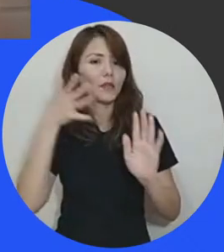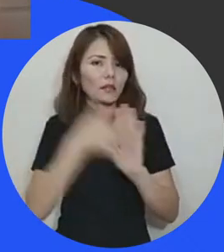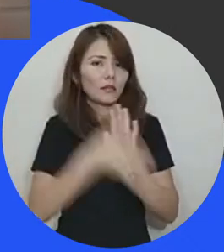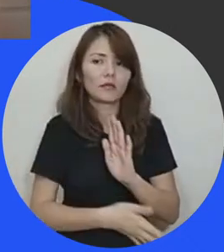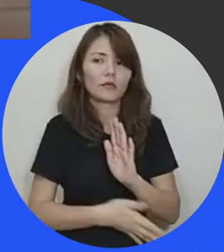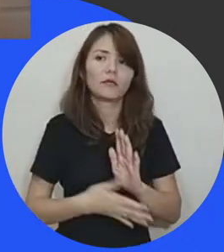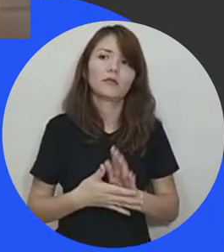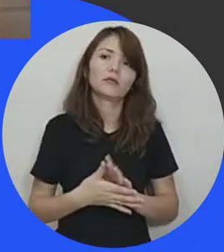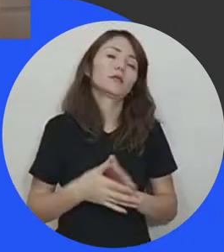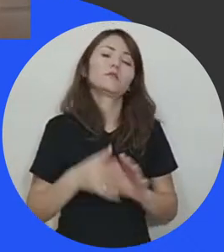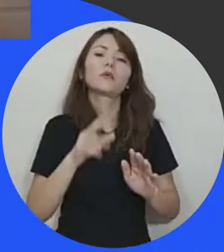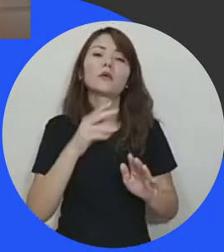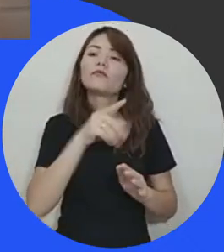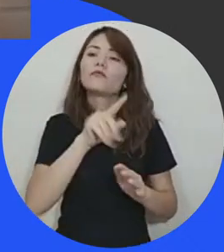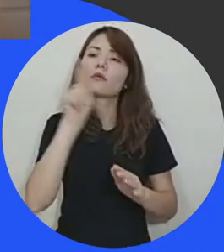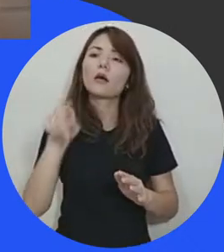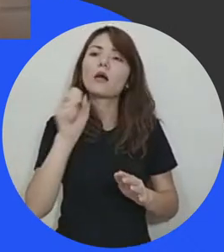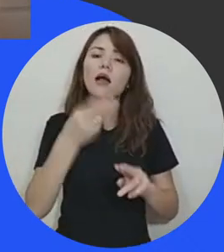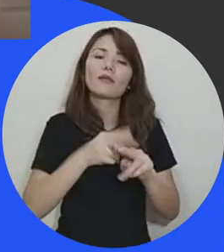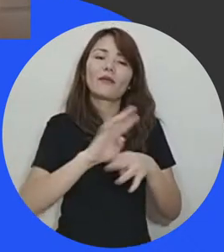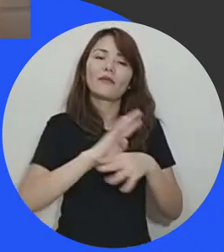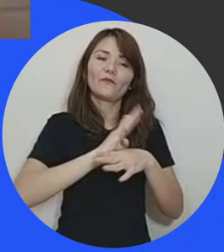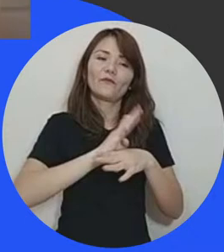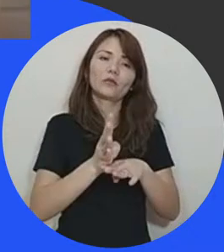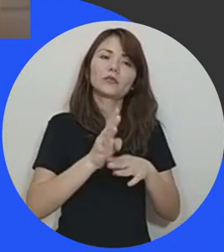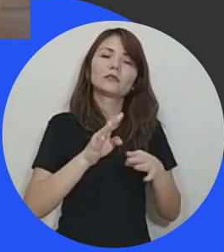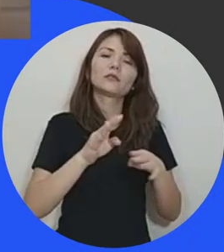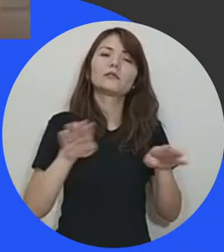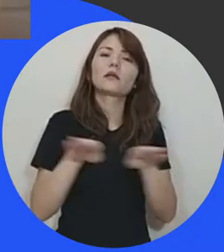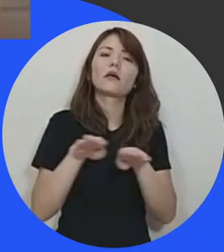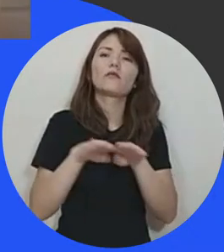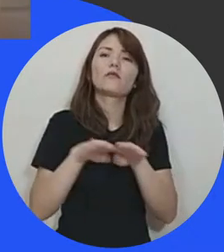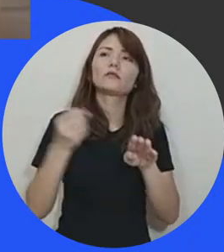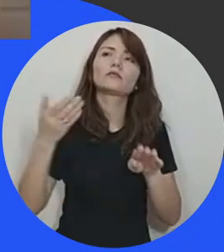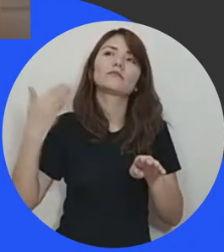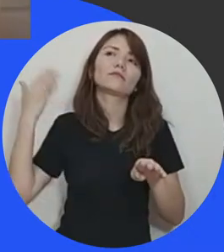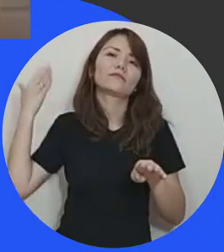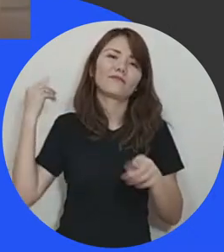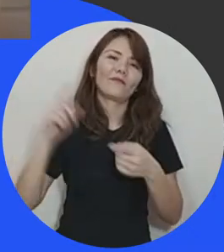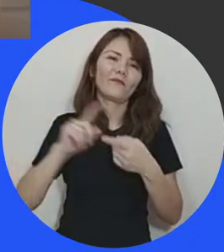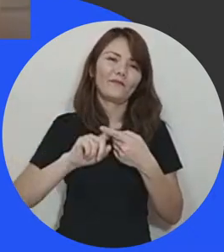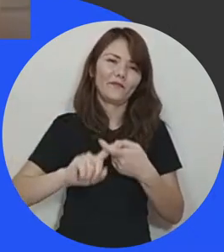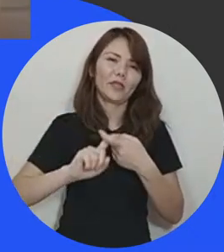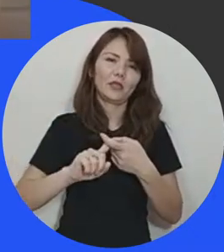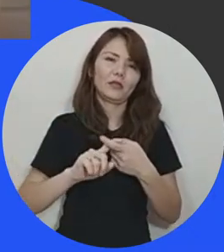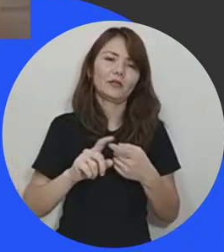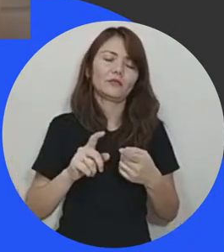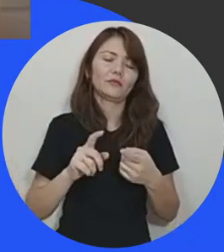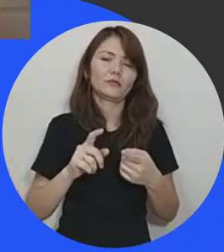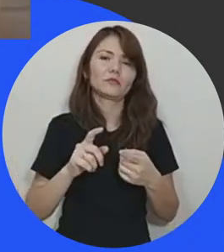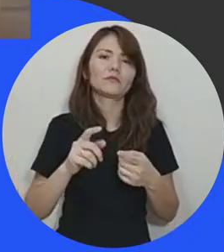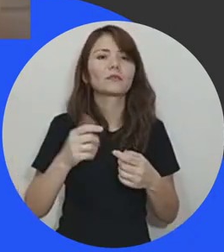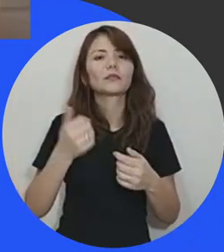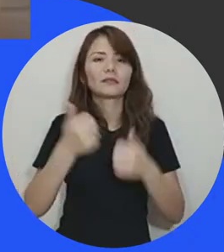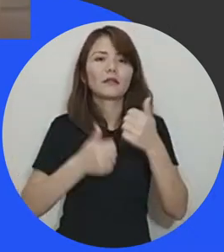compares with the previous viruses like Ebola and others in terms of its virulence?